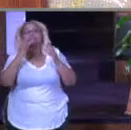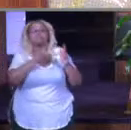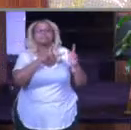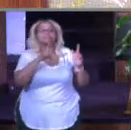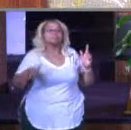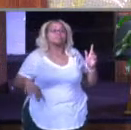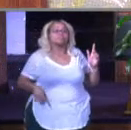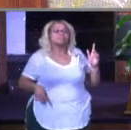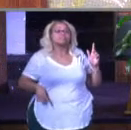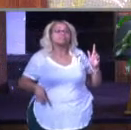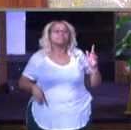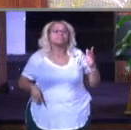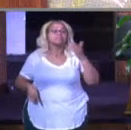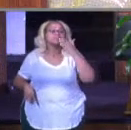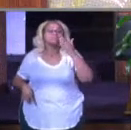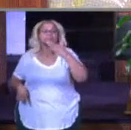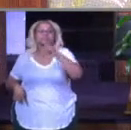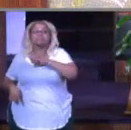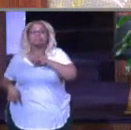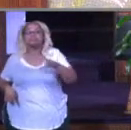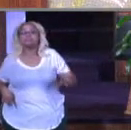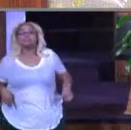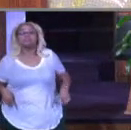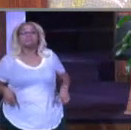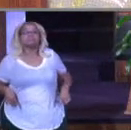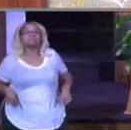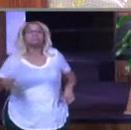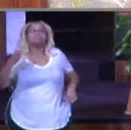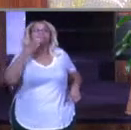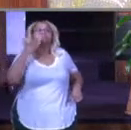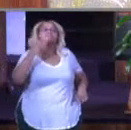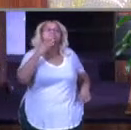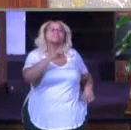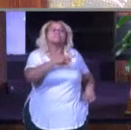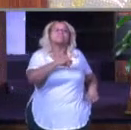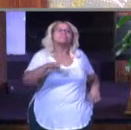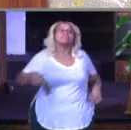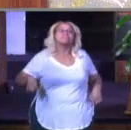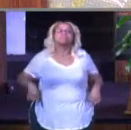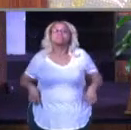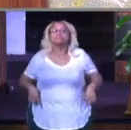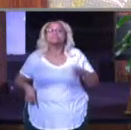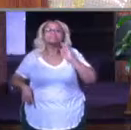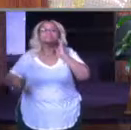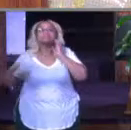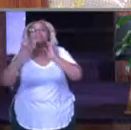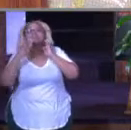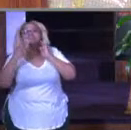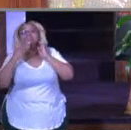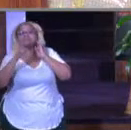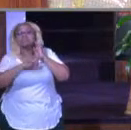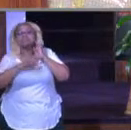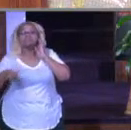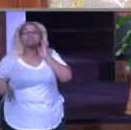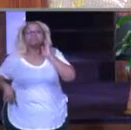Thank you, Lord. Thank you, Lord. Thank you, Lord. Thank you,